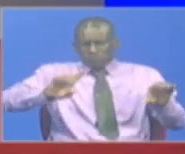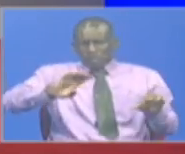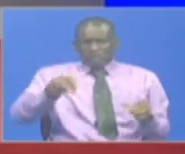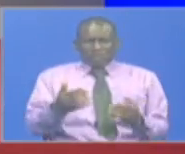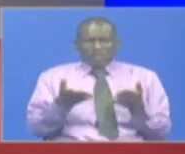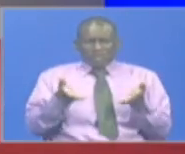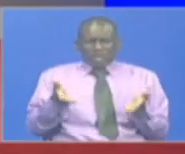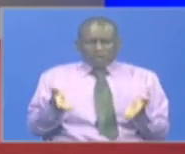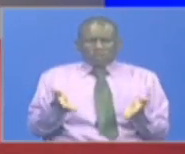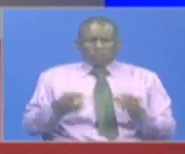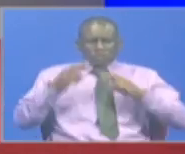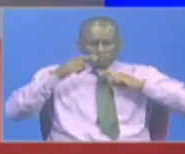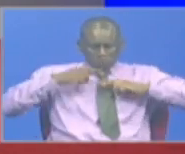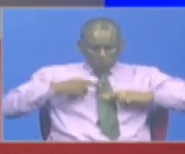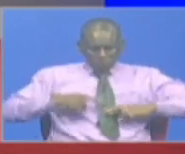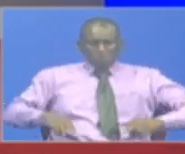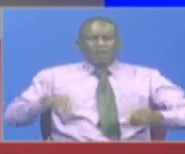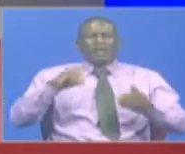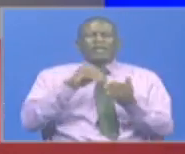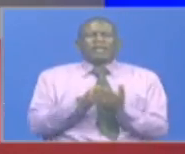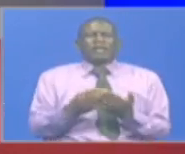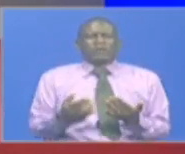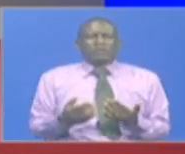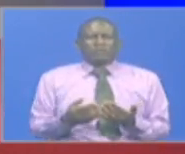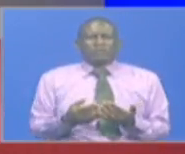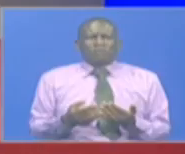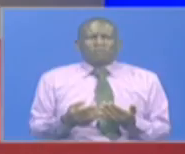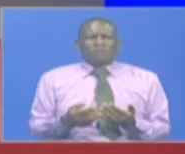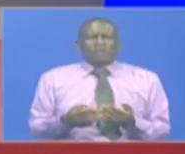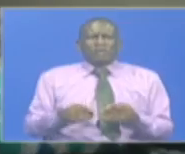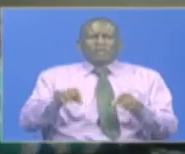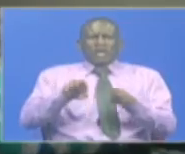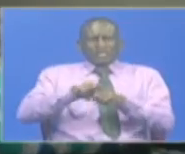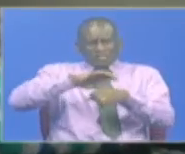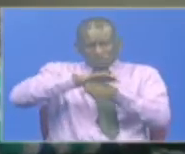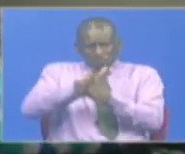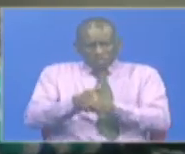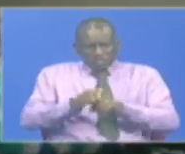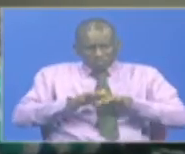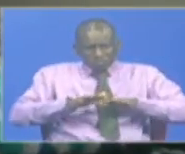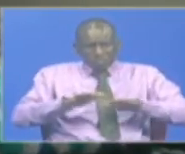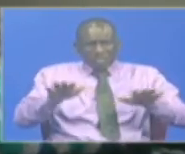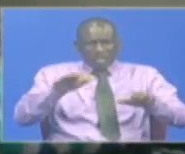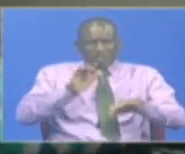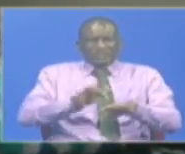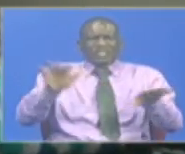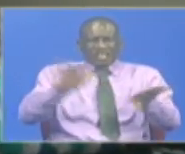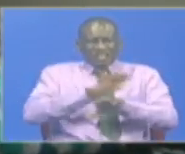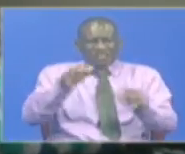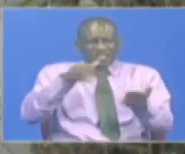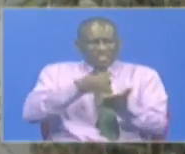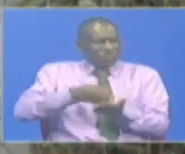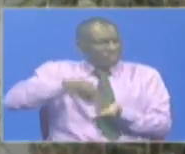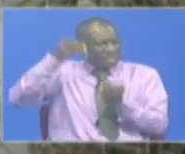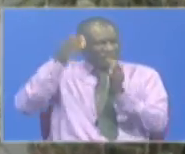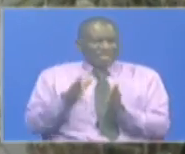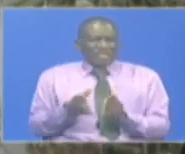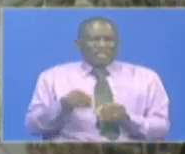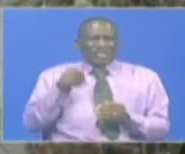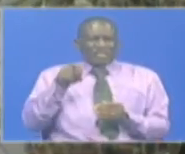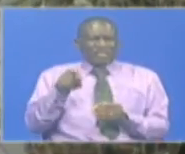point, time for another quick break. And while the coronavirus cancelled virtually everything, including learning, it didn't